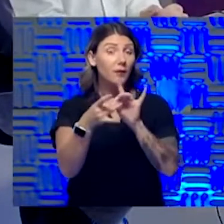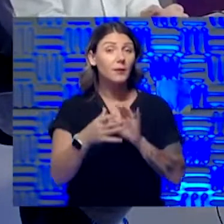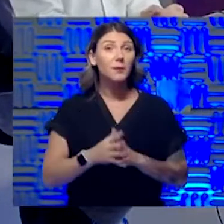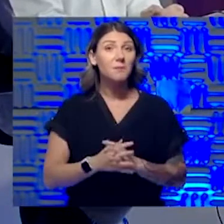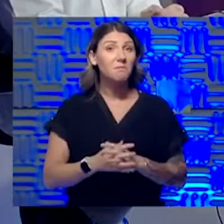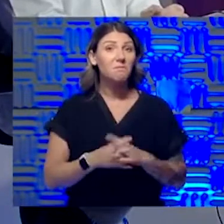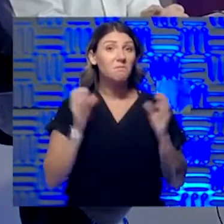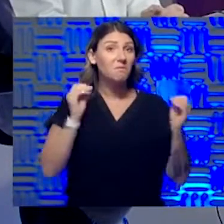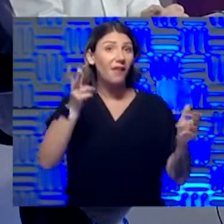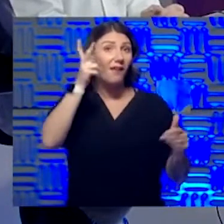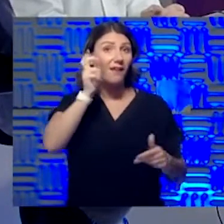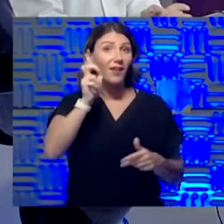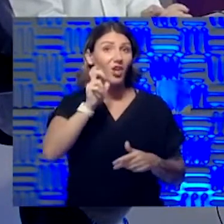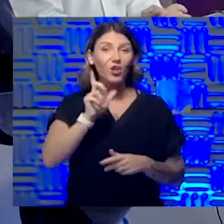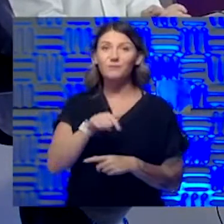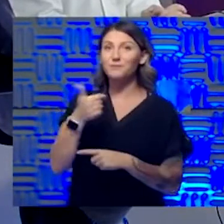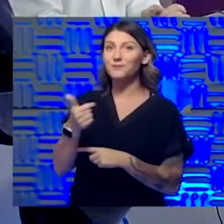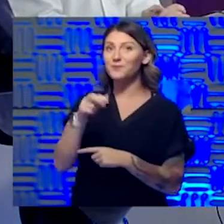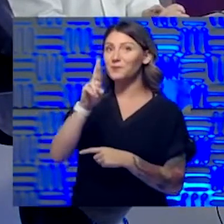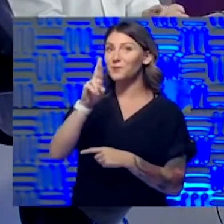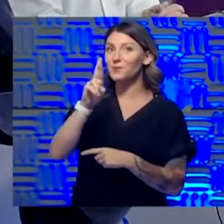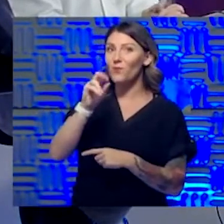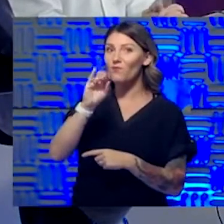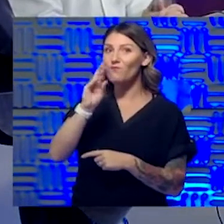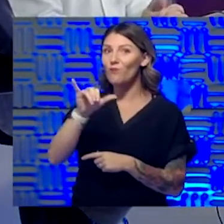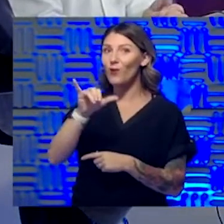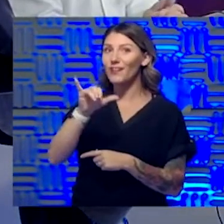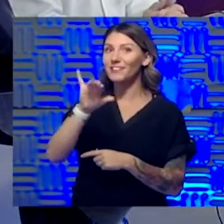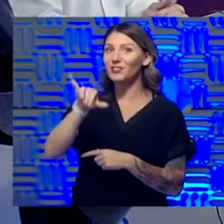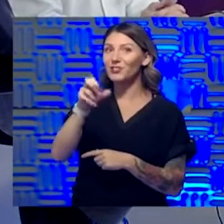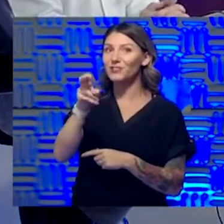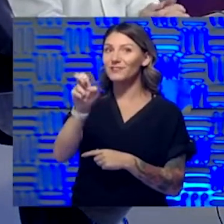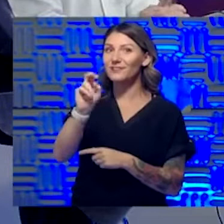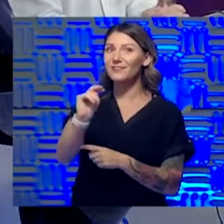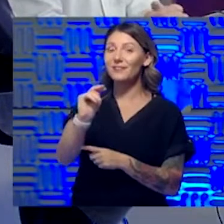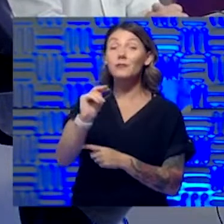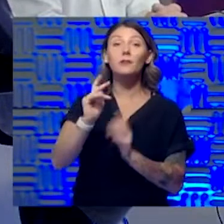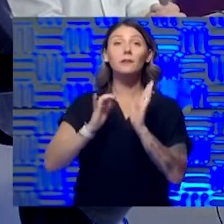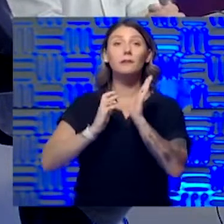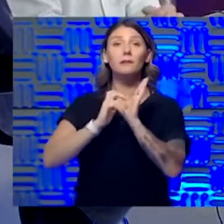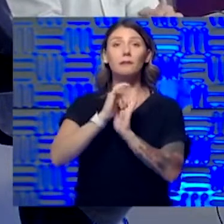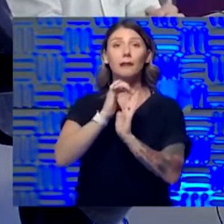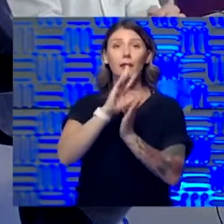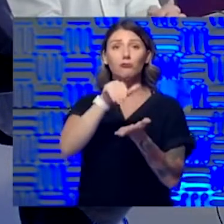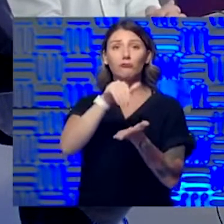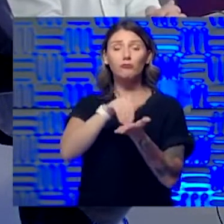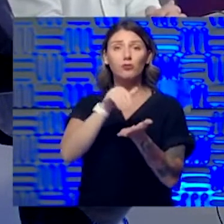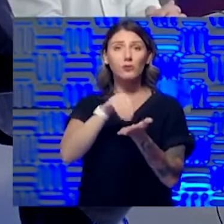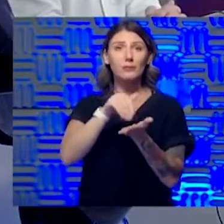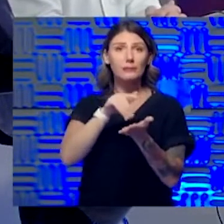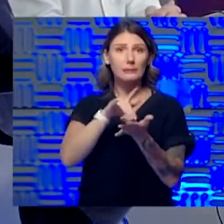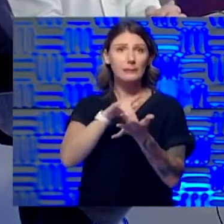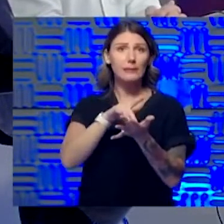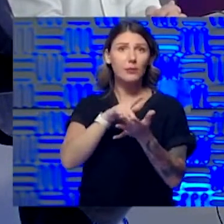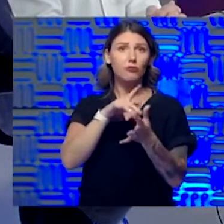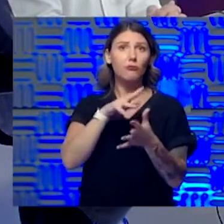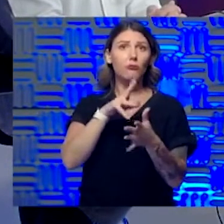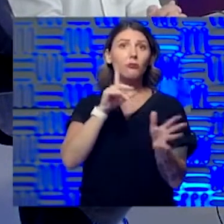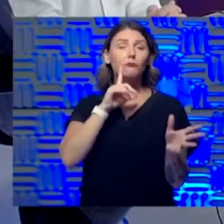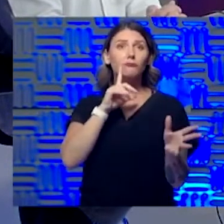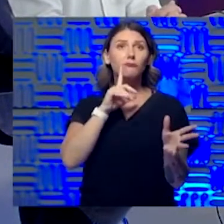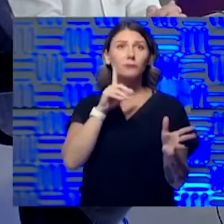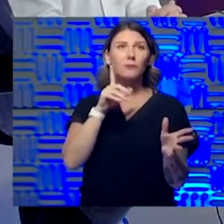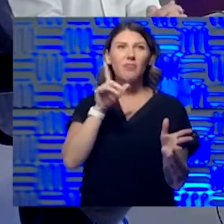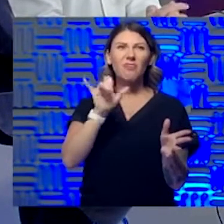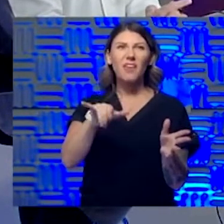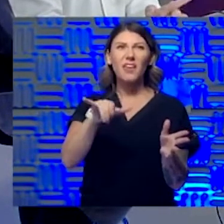Not hearing, I'm going to turn to Roy Jensen. Roy, the cancer center designation comprehensive is 452 days, is